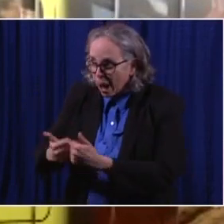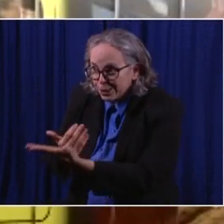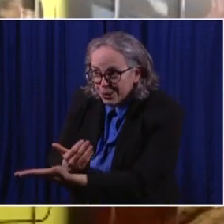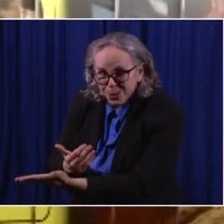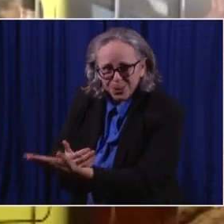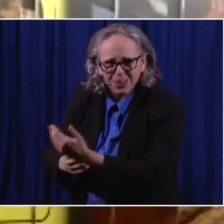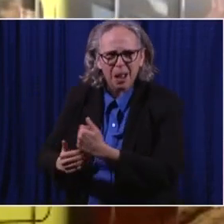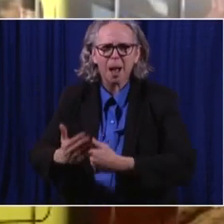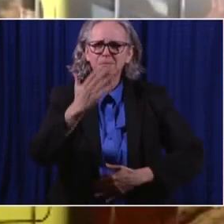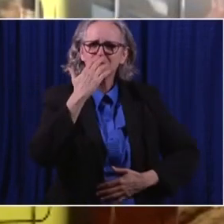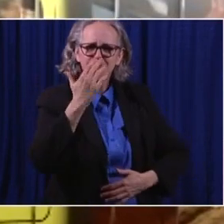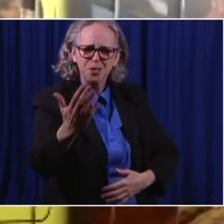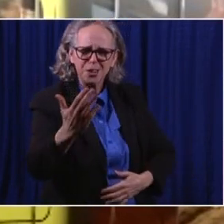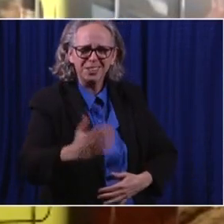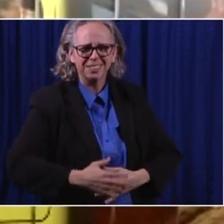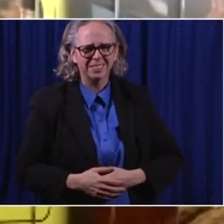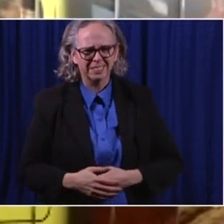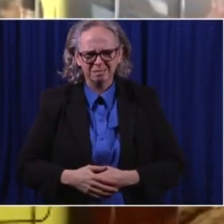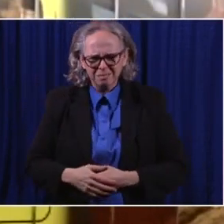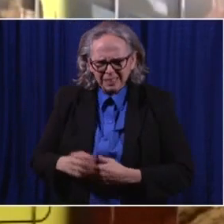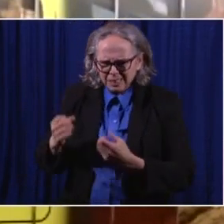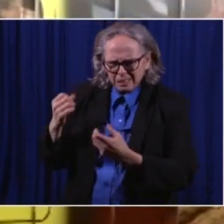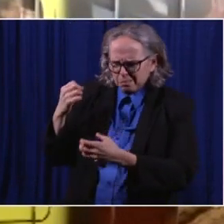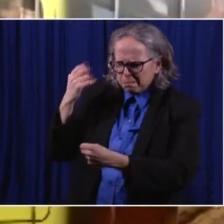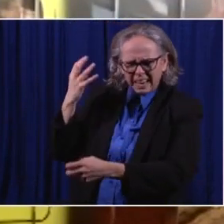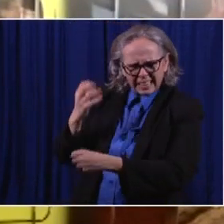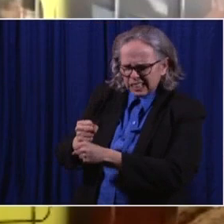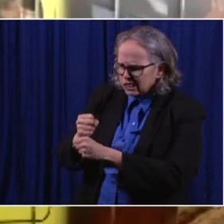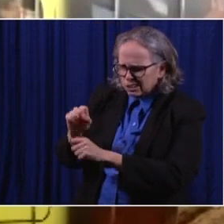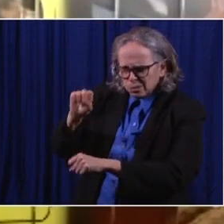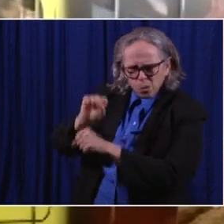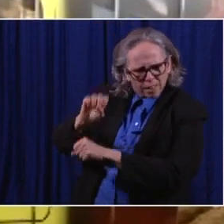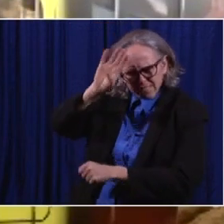you been on the fire department? I was 23 years in November.